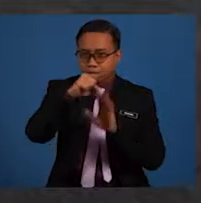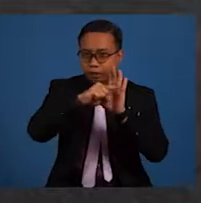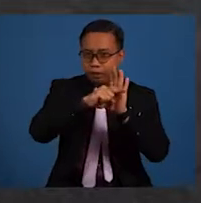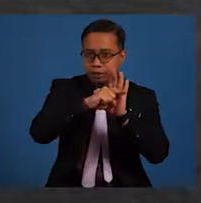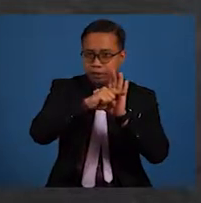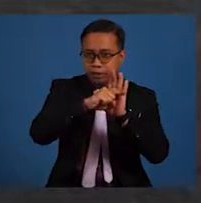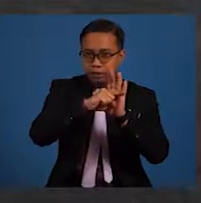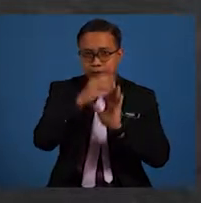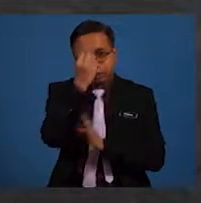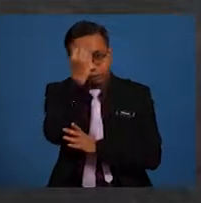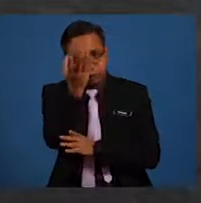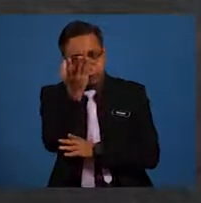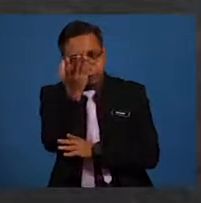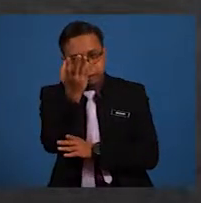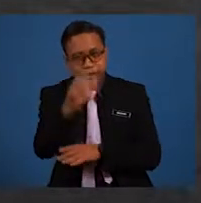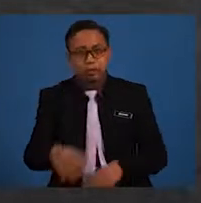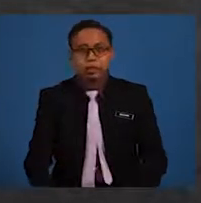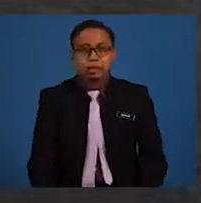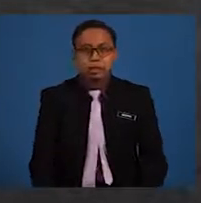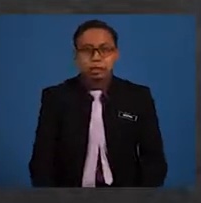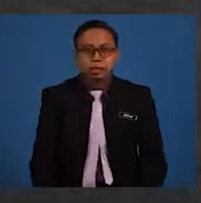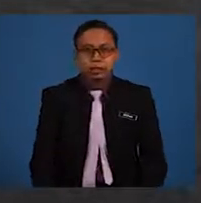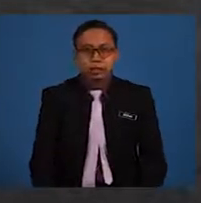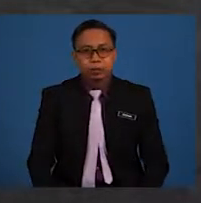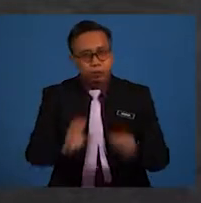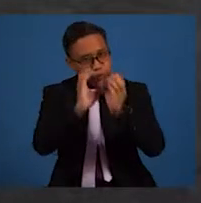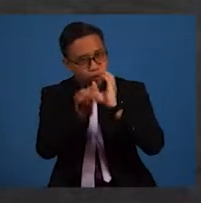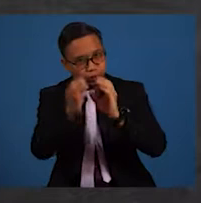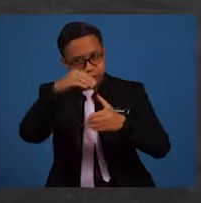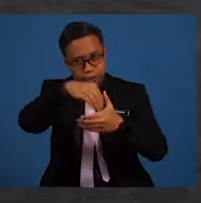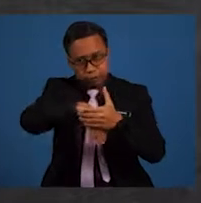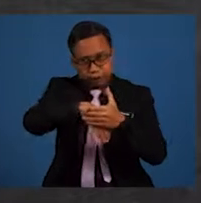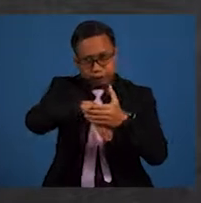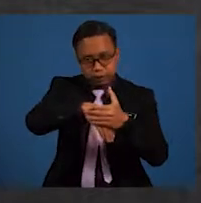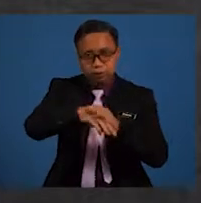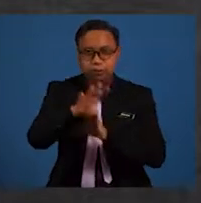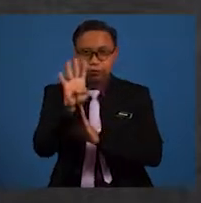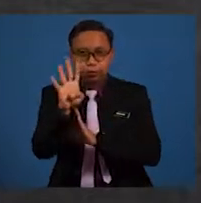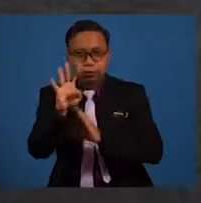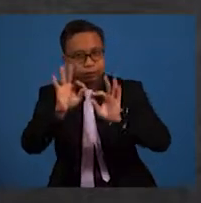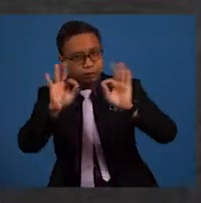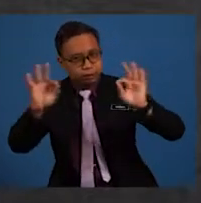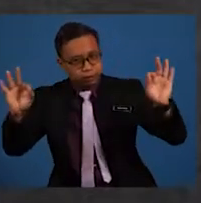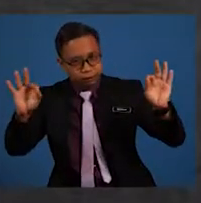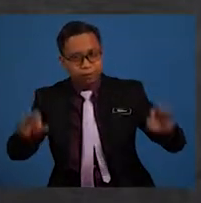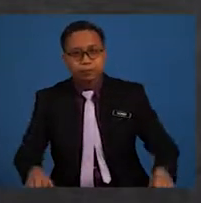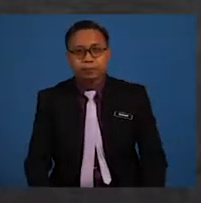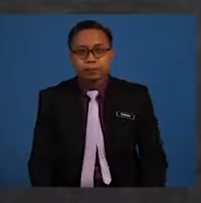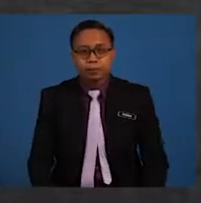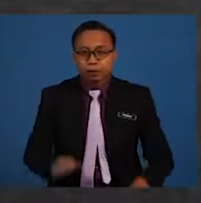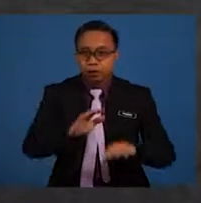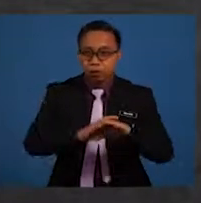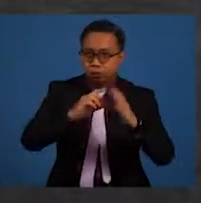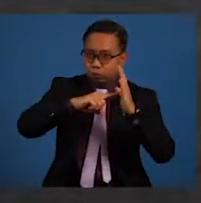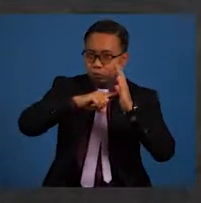to indicate an abrupt change in thought within a sentence or to